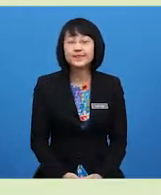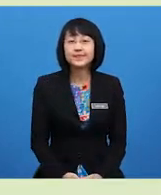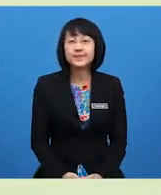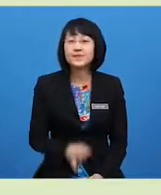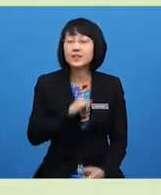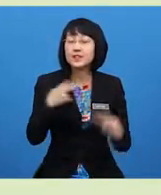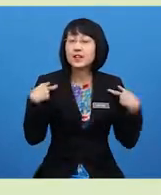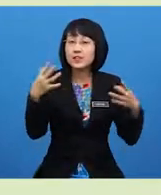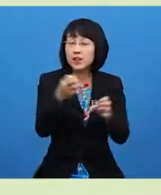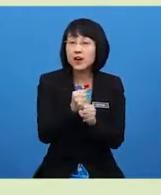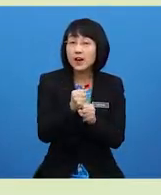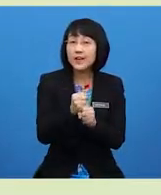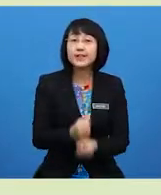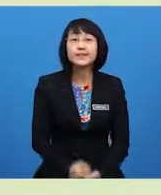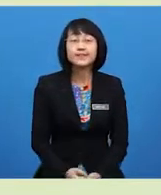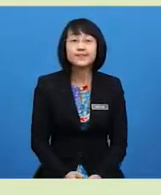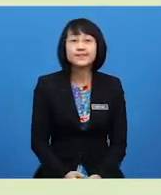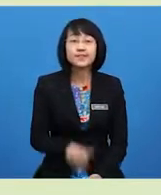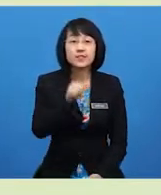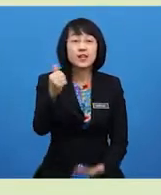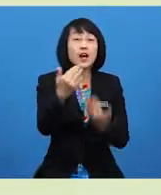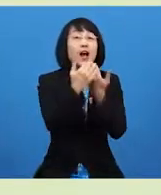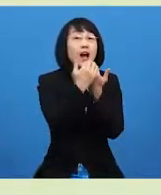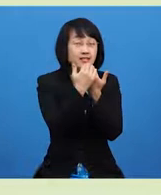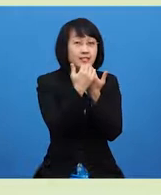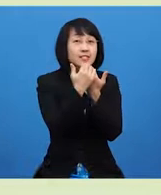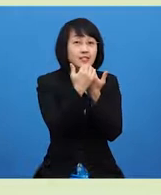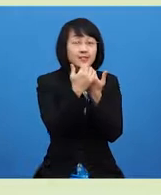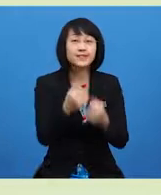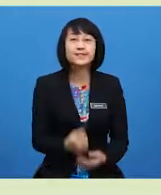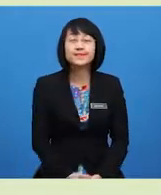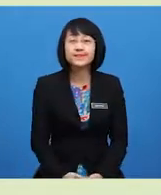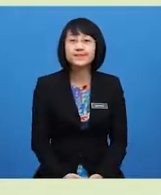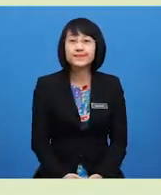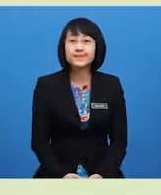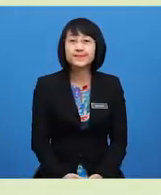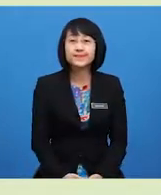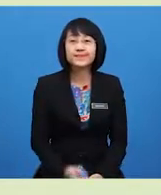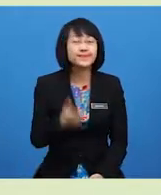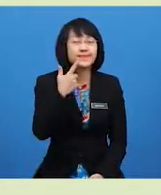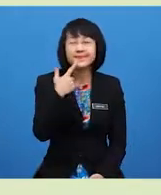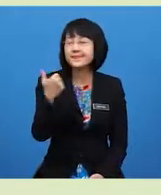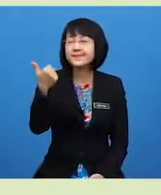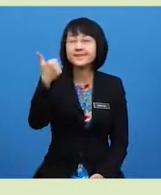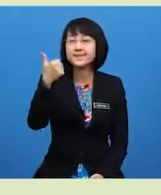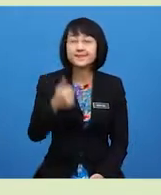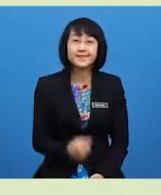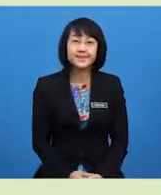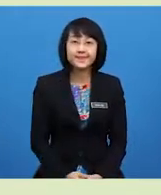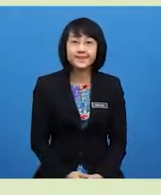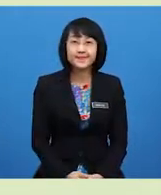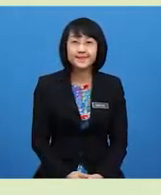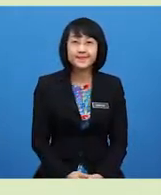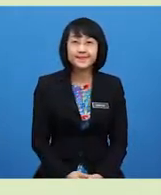I've got a sandwich. Ooh, yum. And